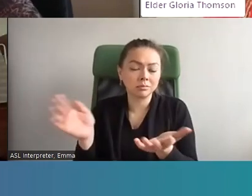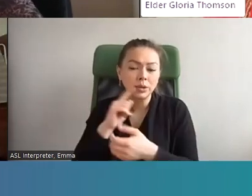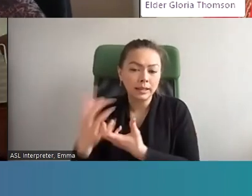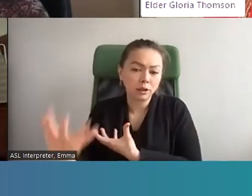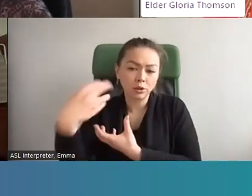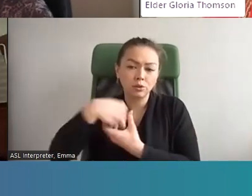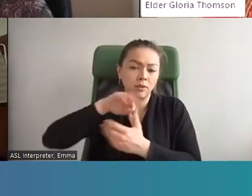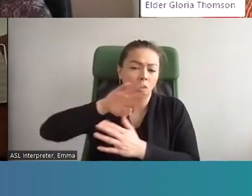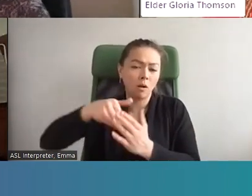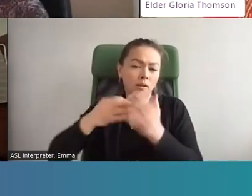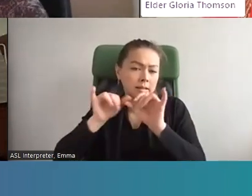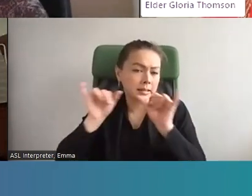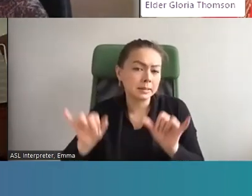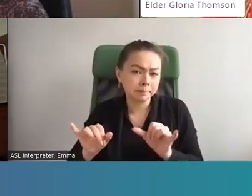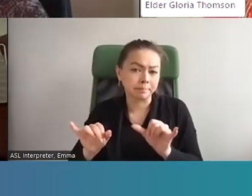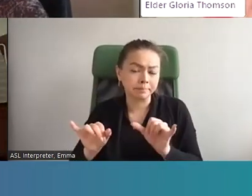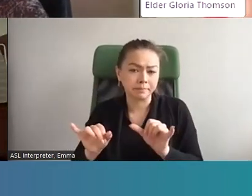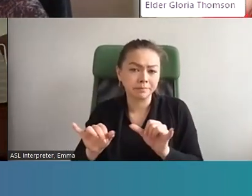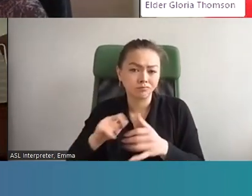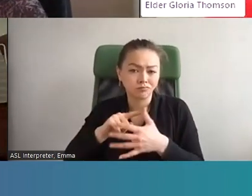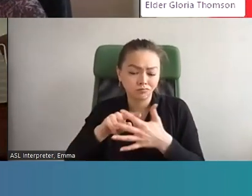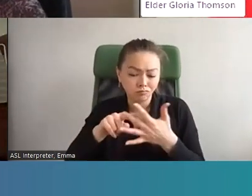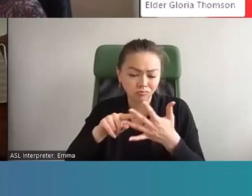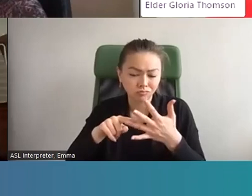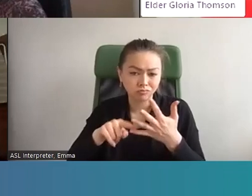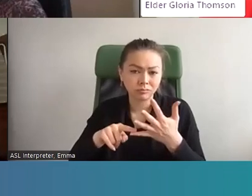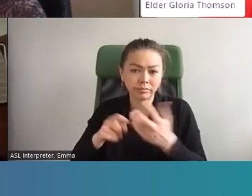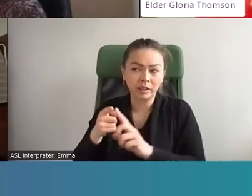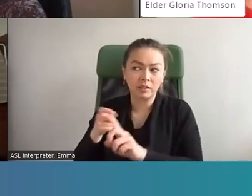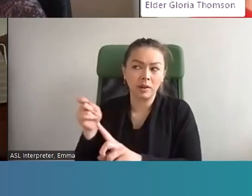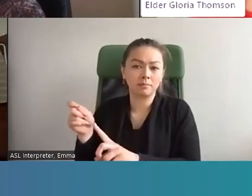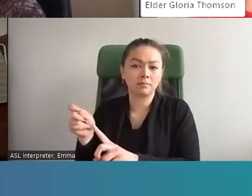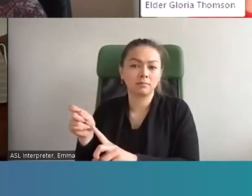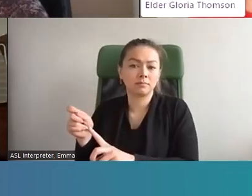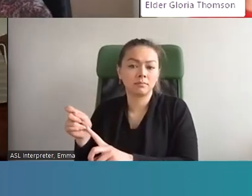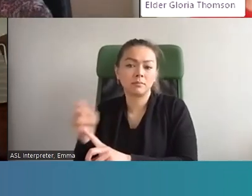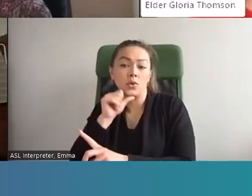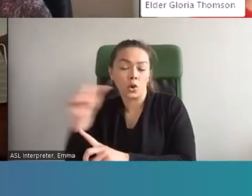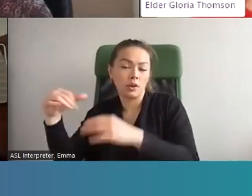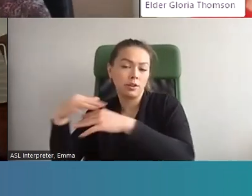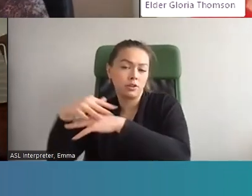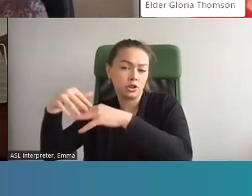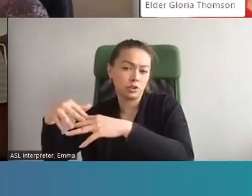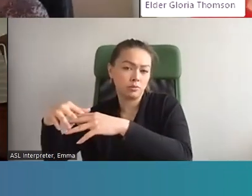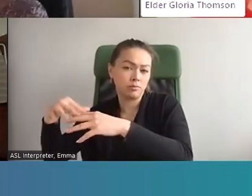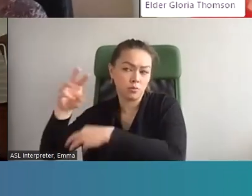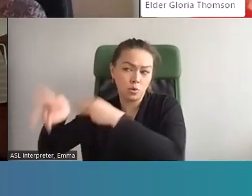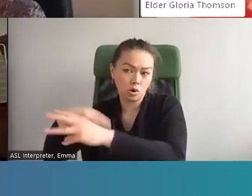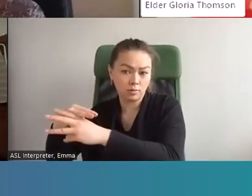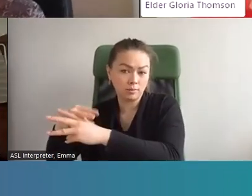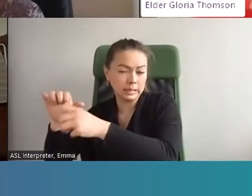that, you know, that comes from the non-Indigenous world and how it's affected our